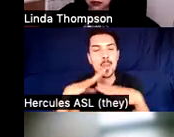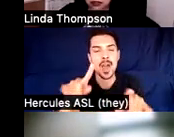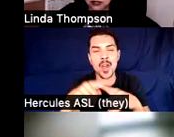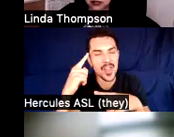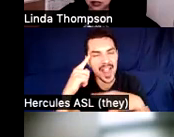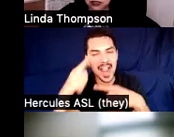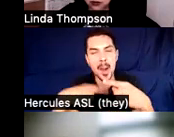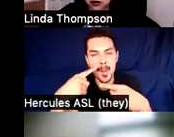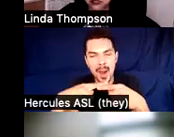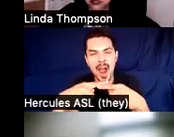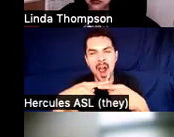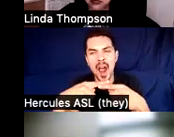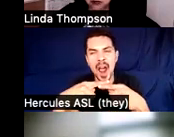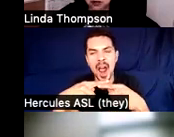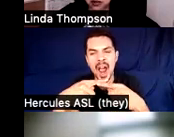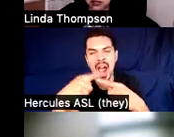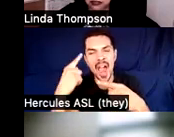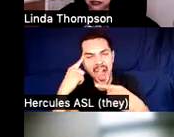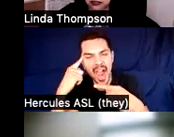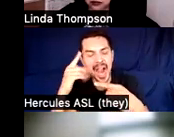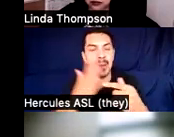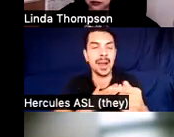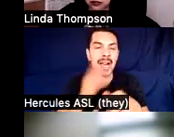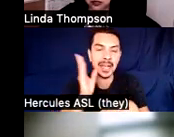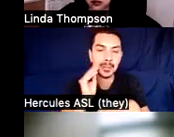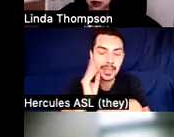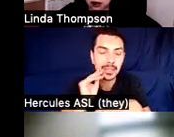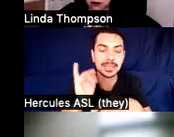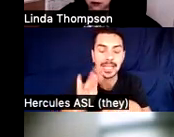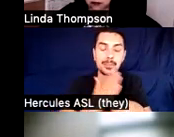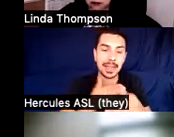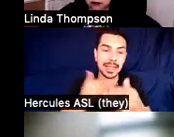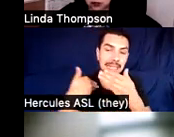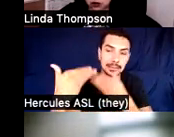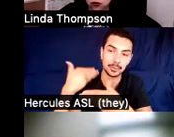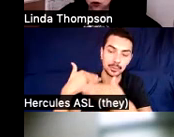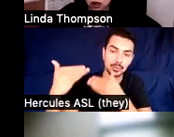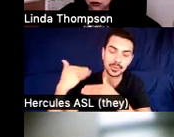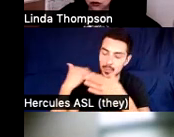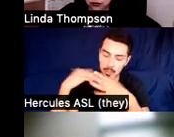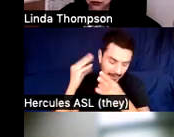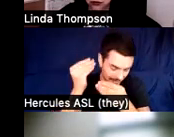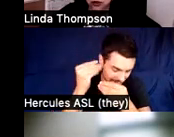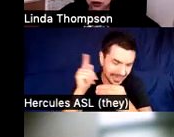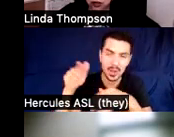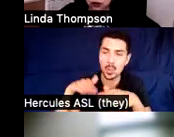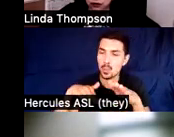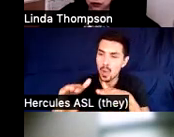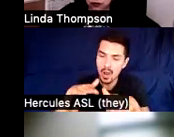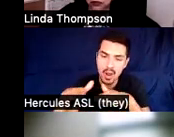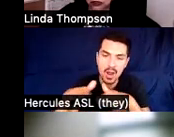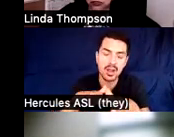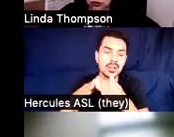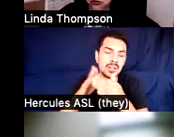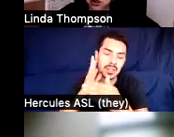about the things and the experiences that my ancestors, you know, walked through in